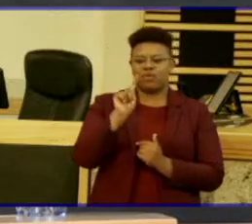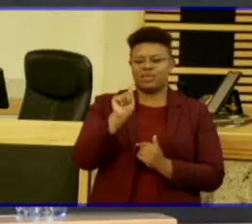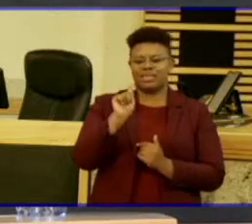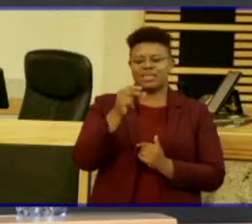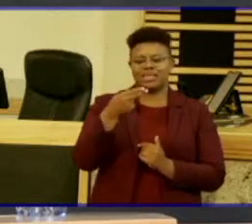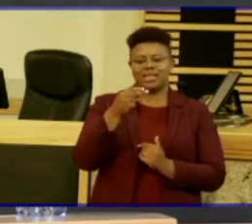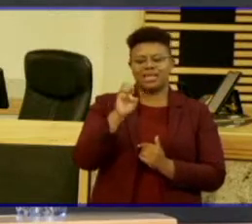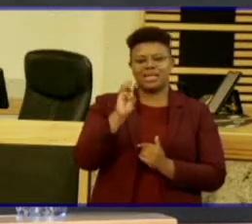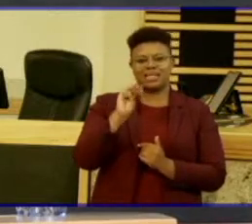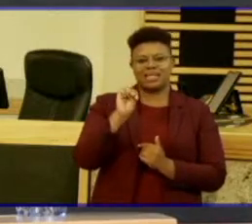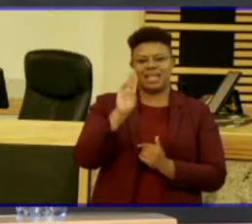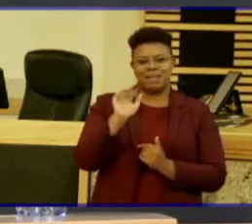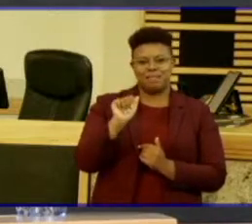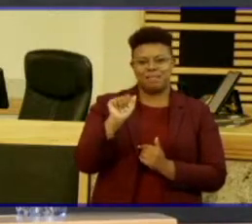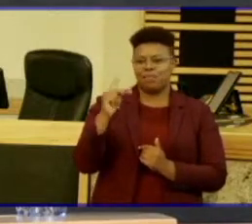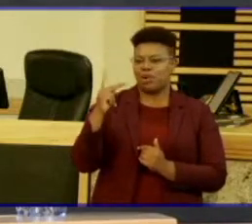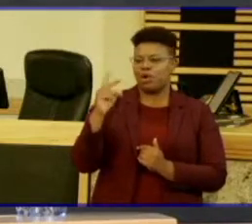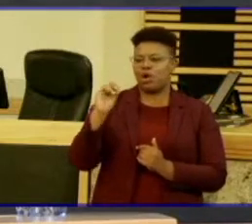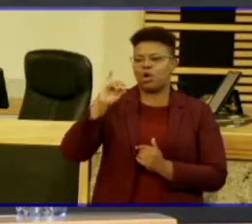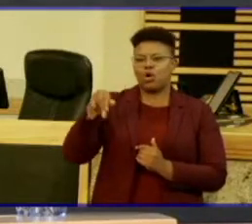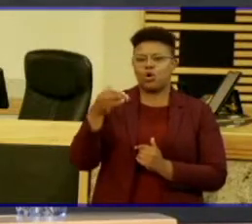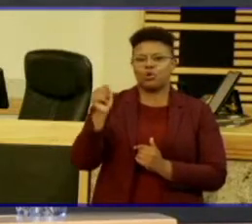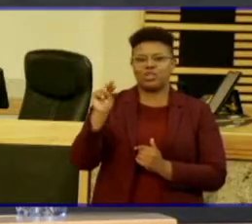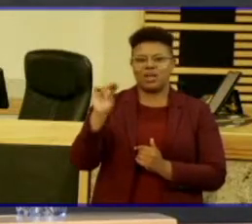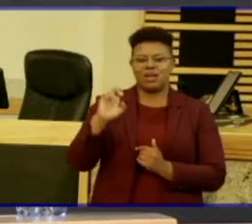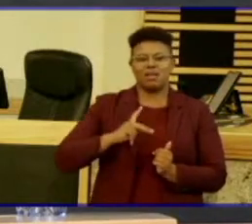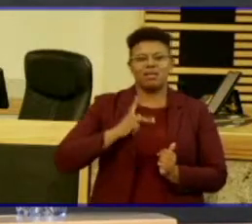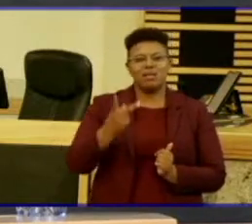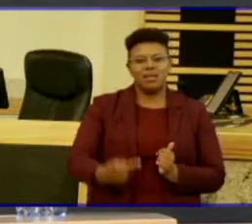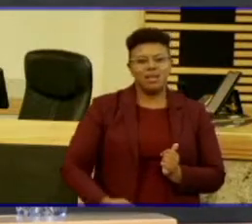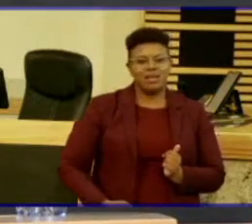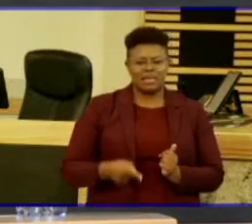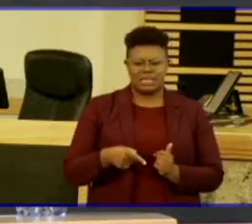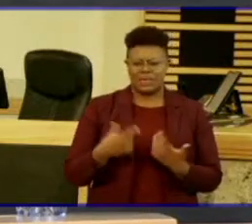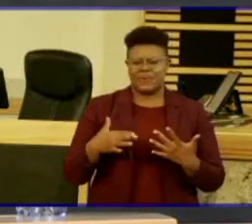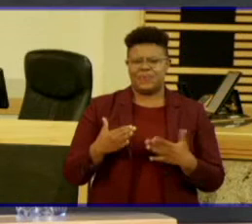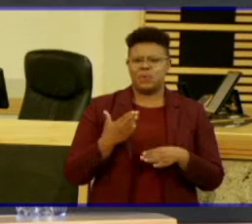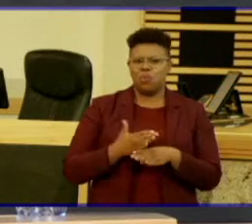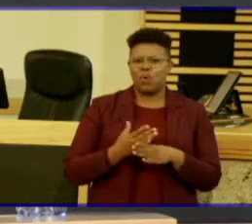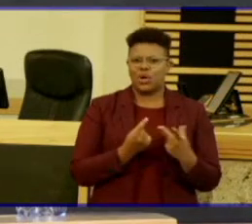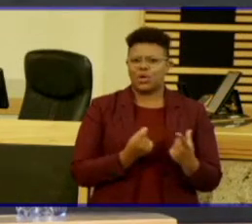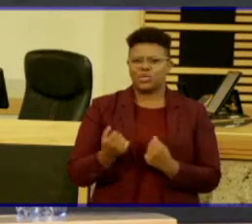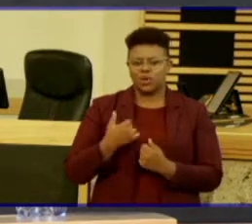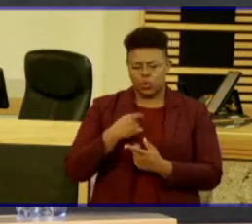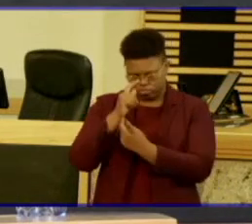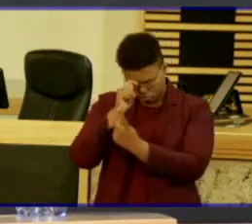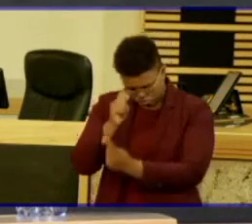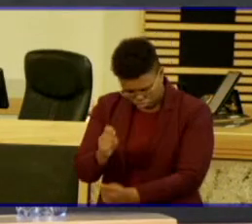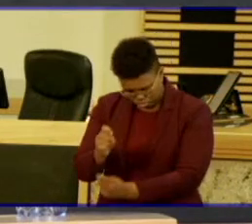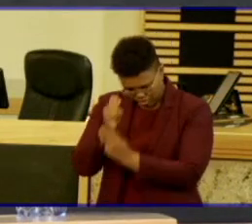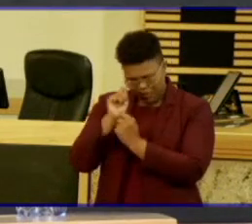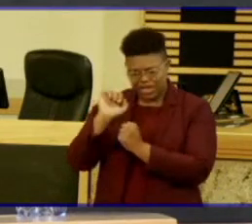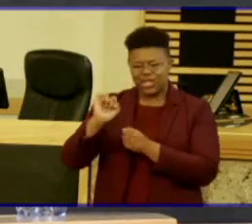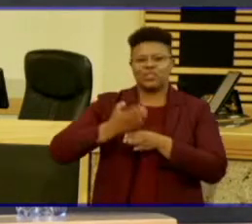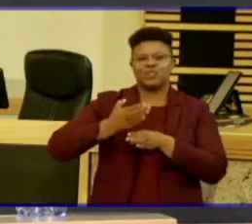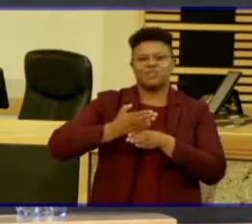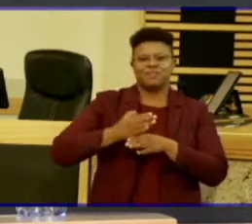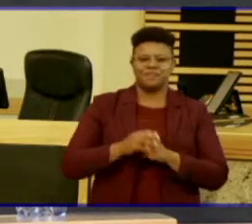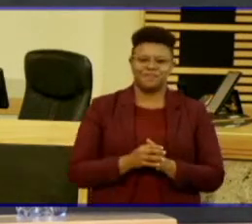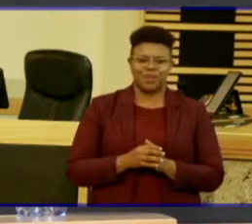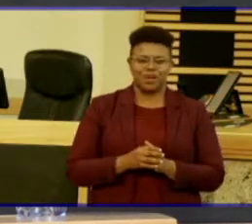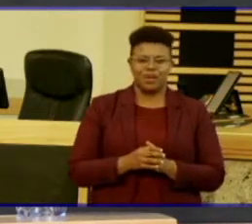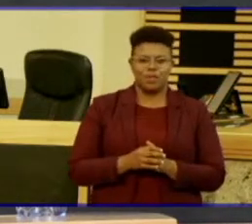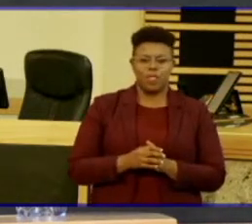Kojana as head of education department in the province in recognition of his contribution. The provincial